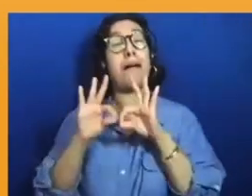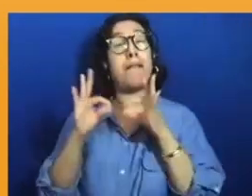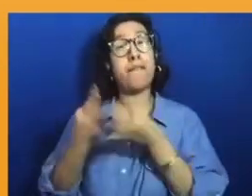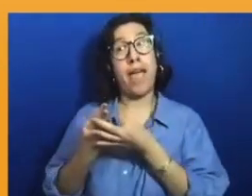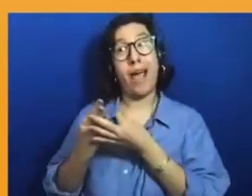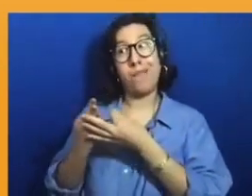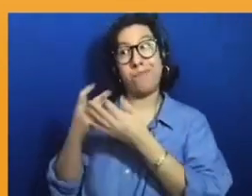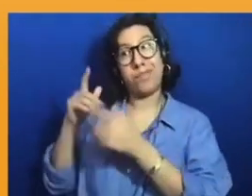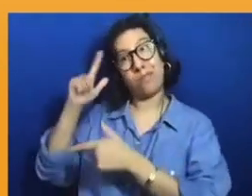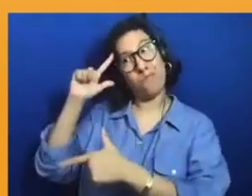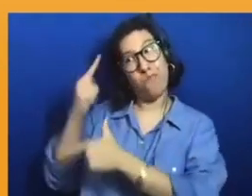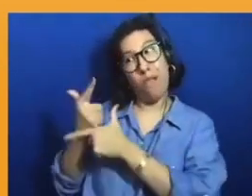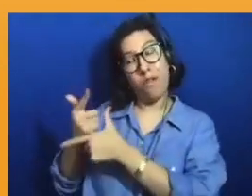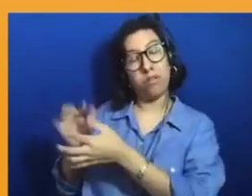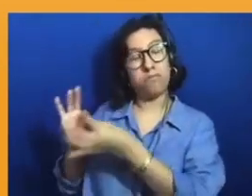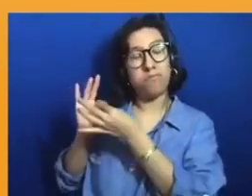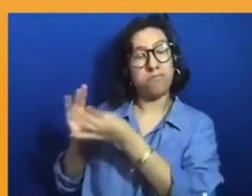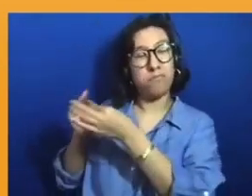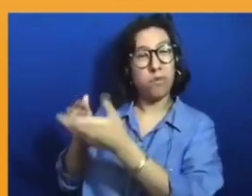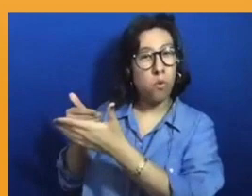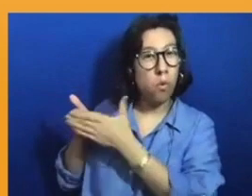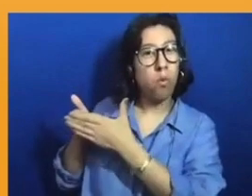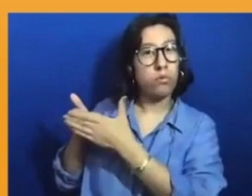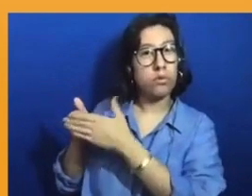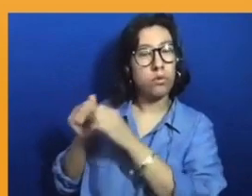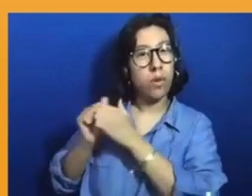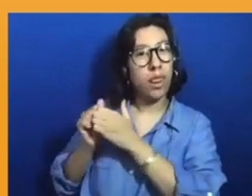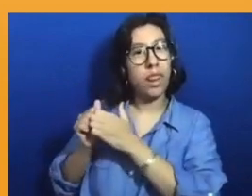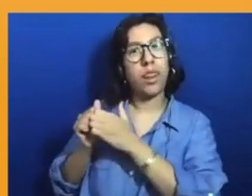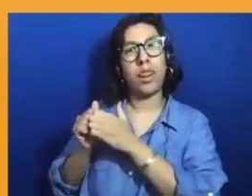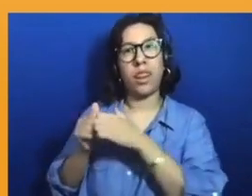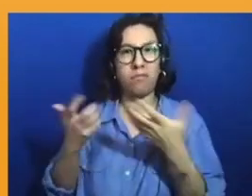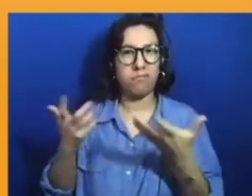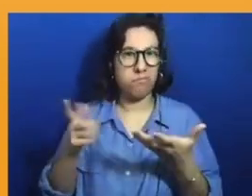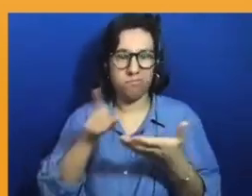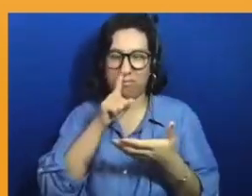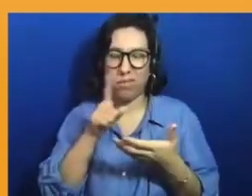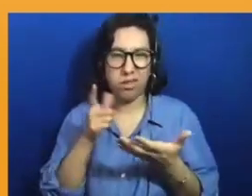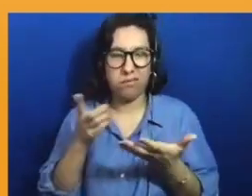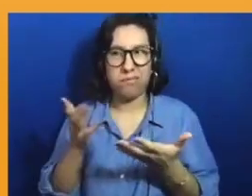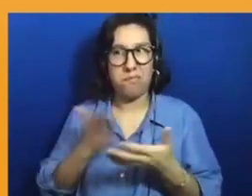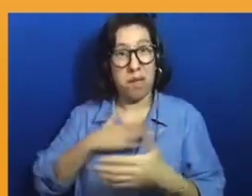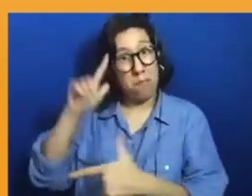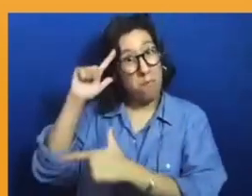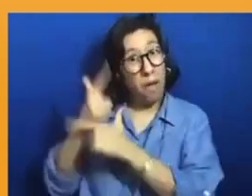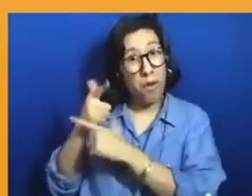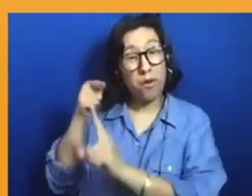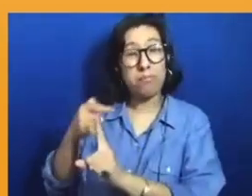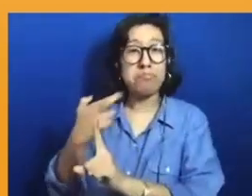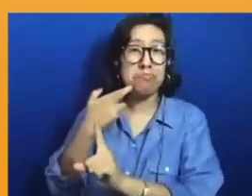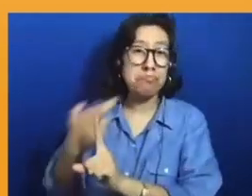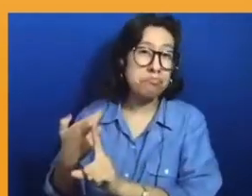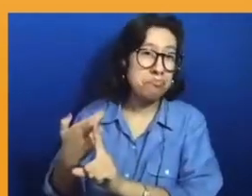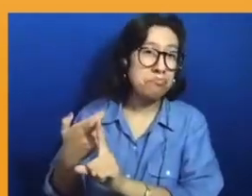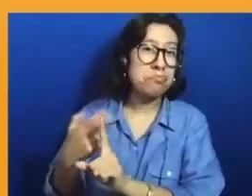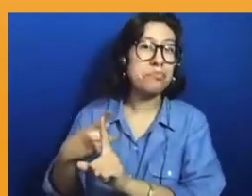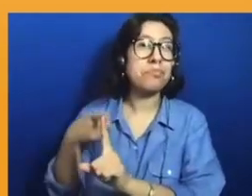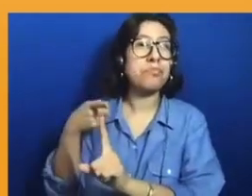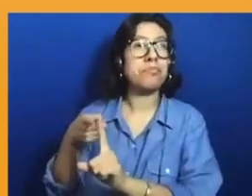I'm so closely connected to, you know, in real life, like my brother is my best friend. And I